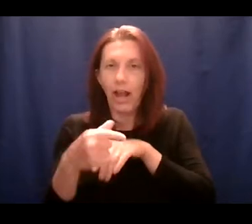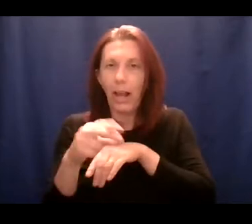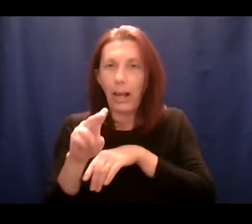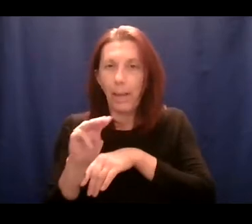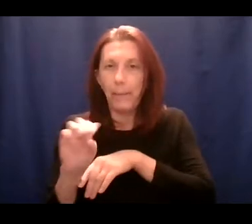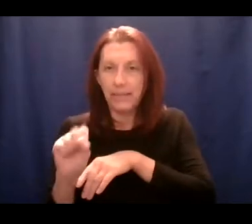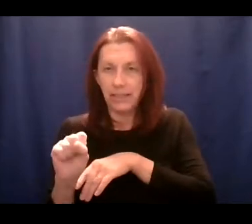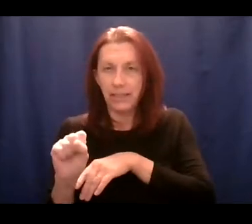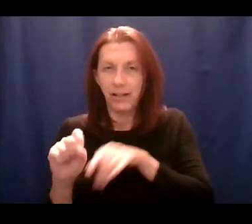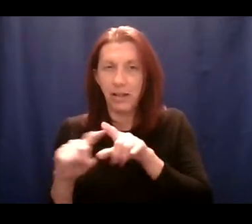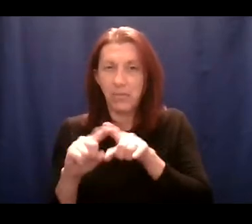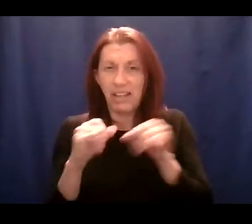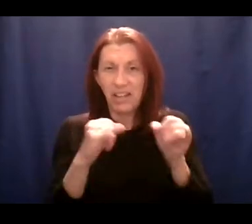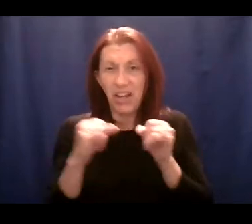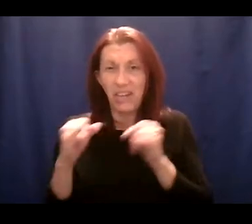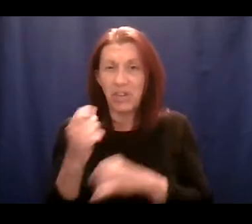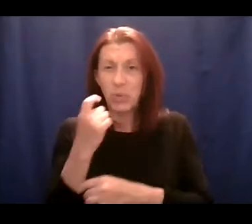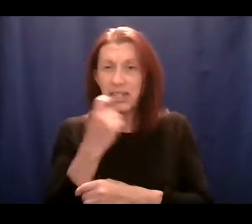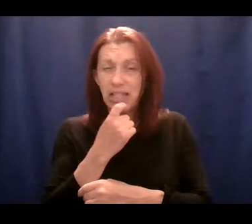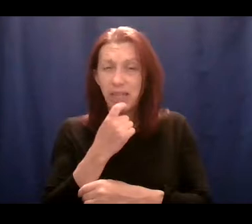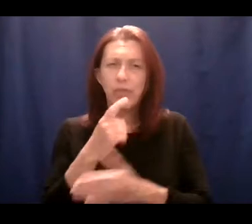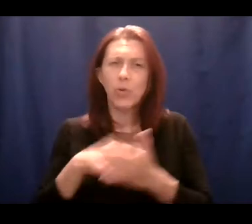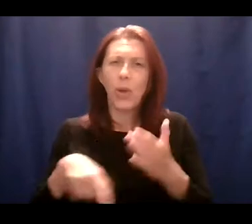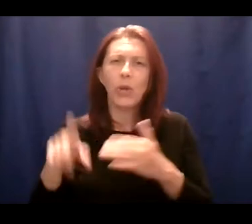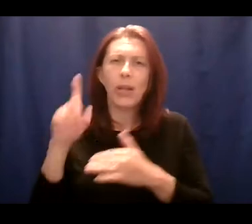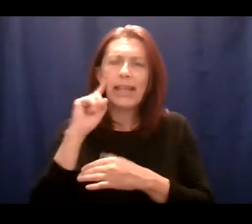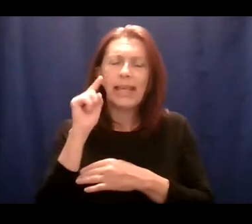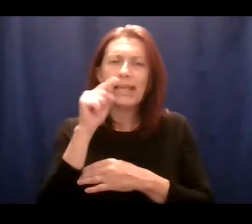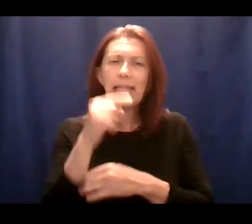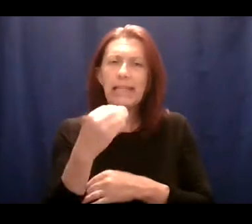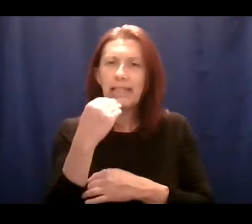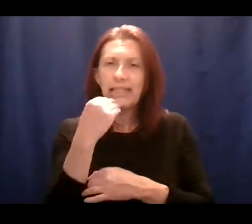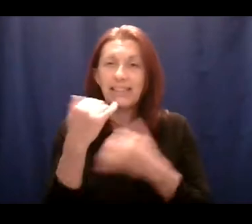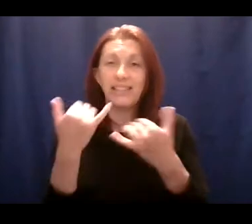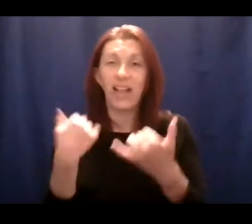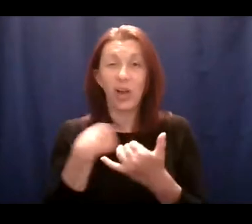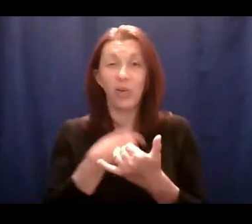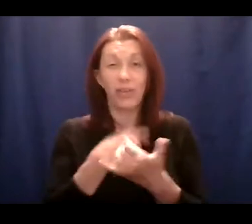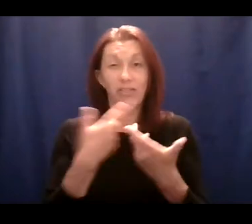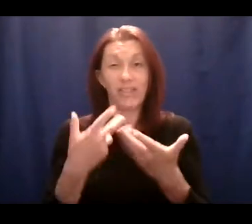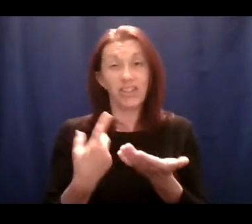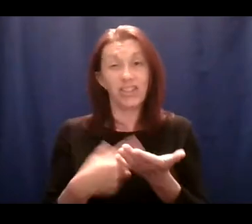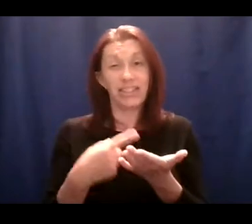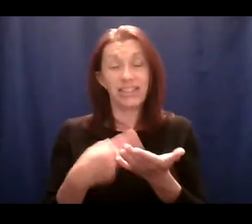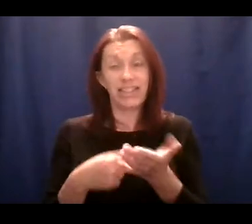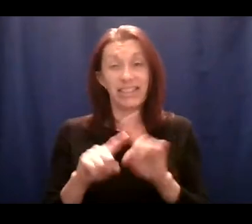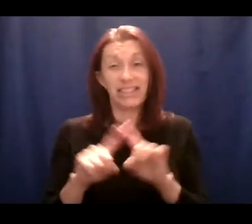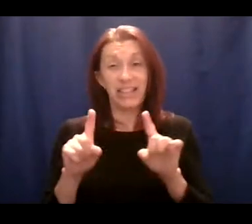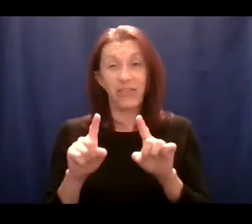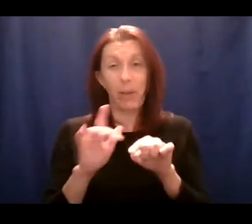So what do you think this animal eats now that we've been talking about some of the difference between a pointed